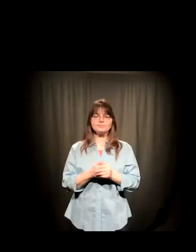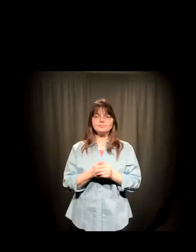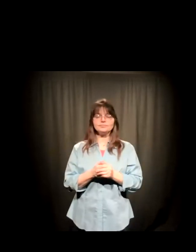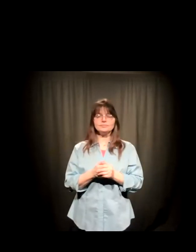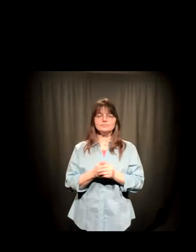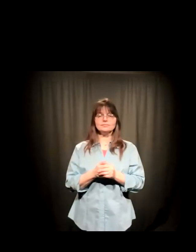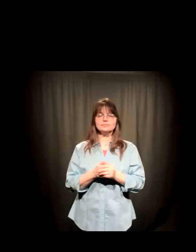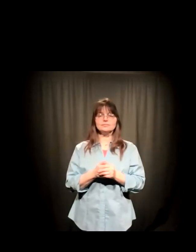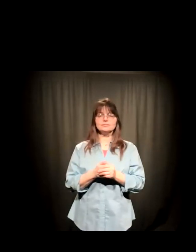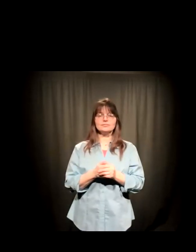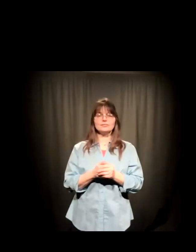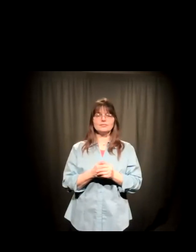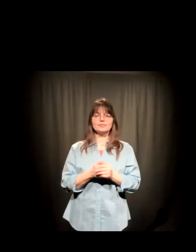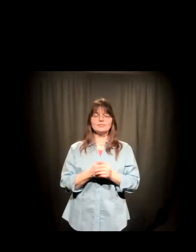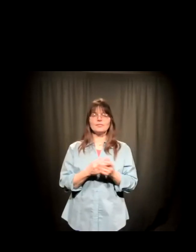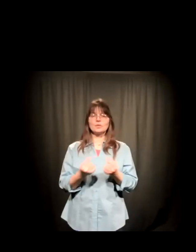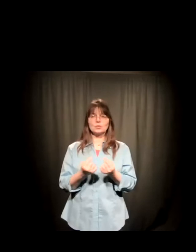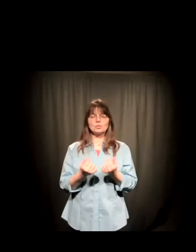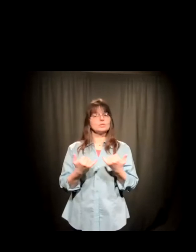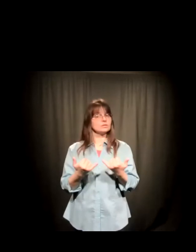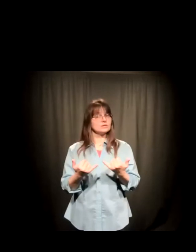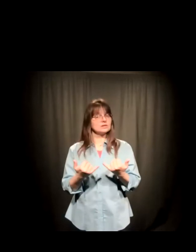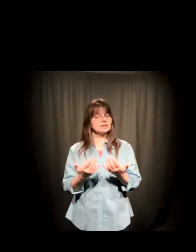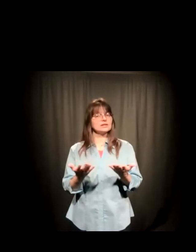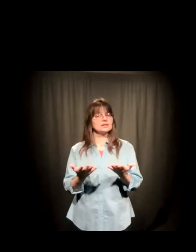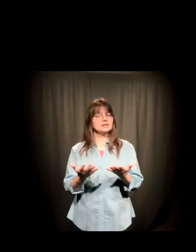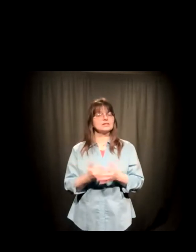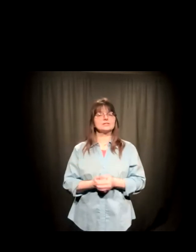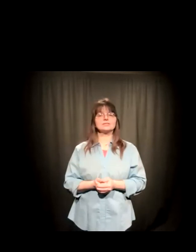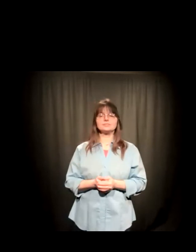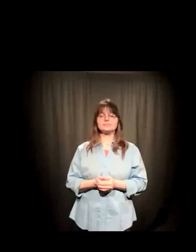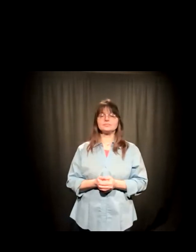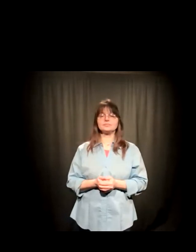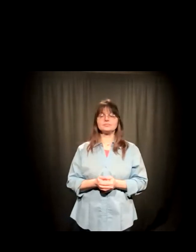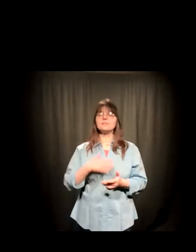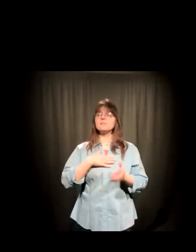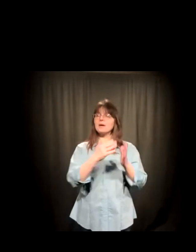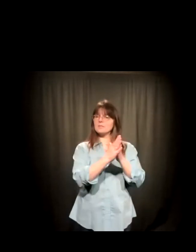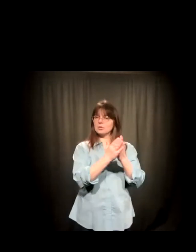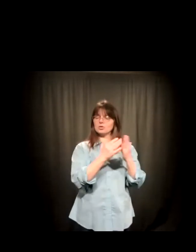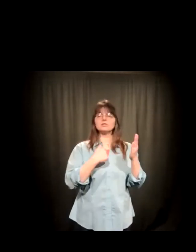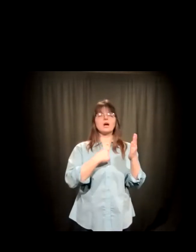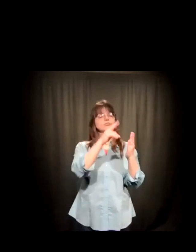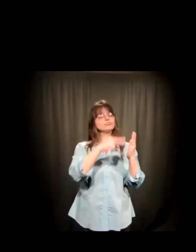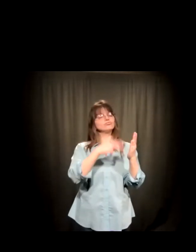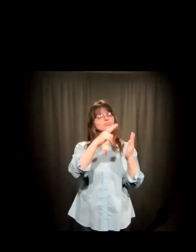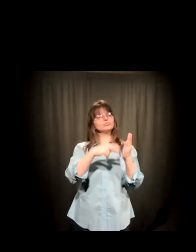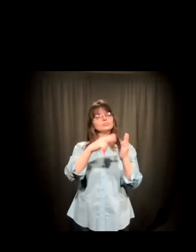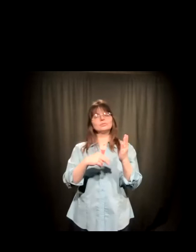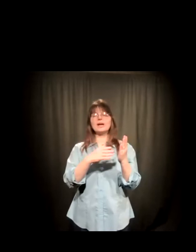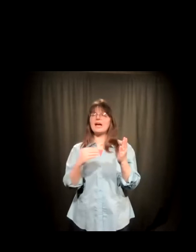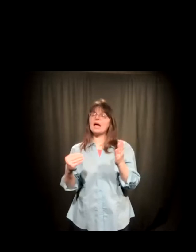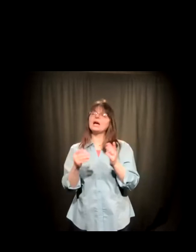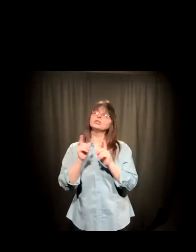What I'm going to do today is I'm going to read excerpts from the book and sort of talk a little bit in